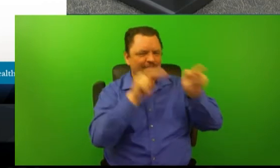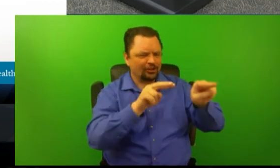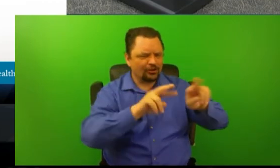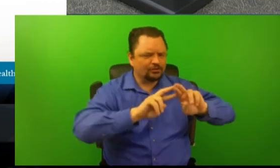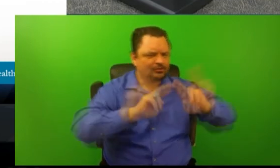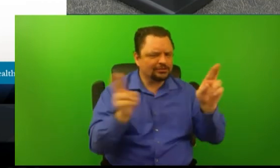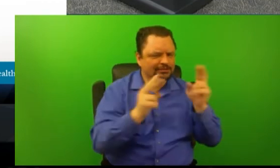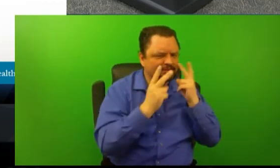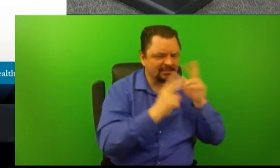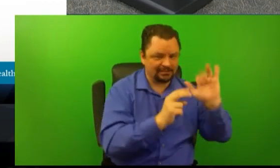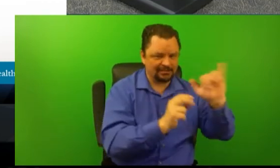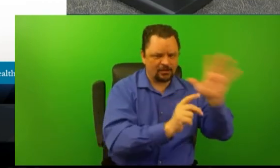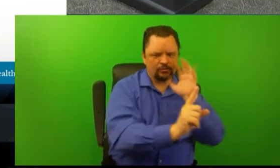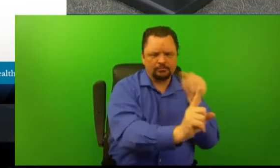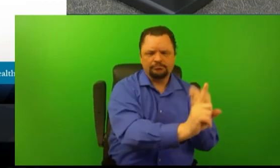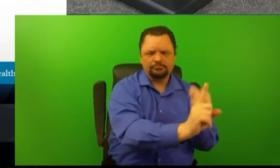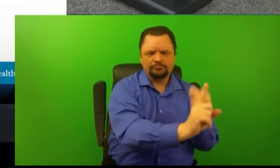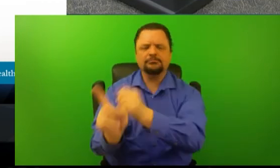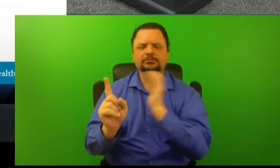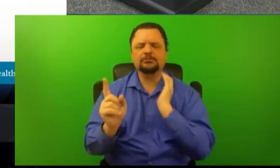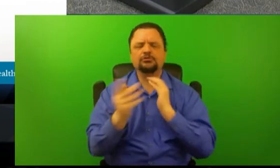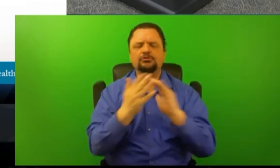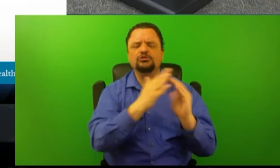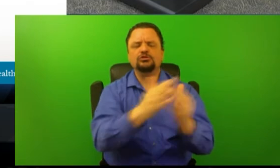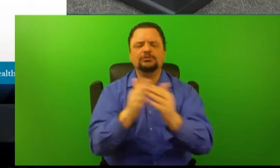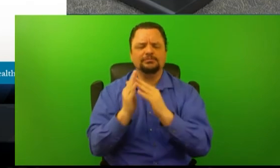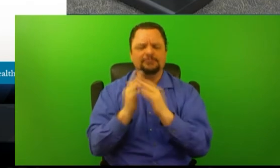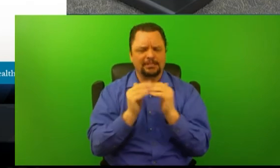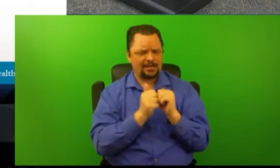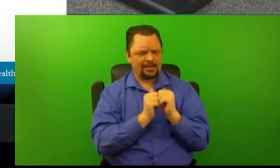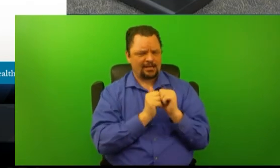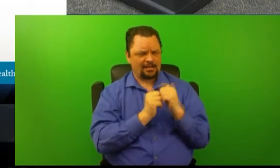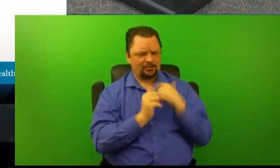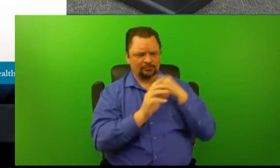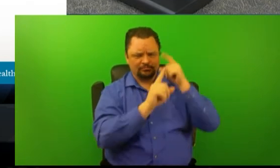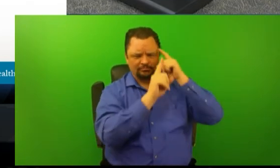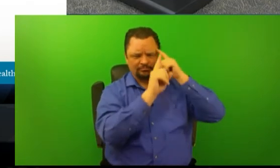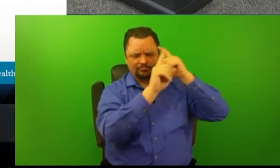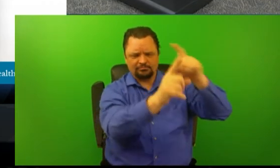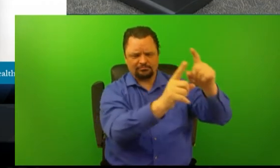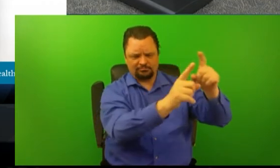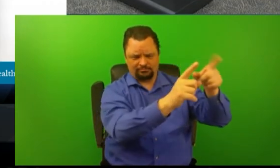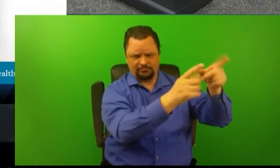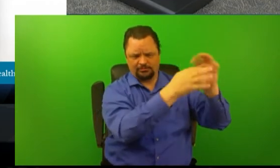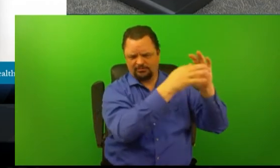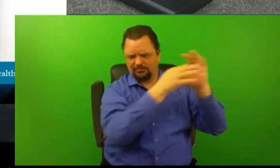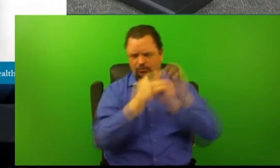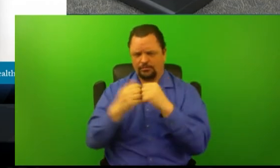mark related to the community's health. Next slide, please.